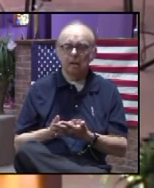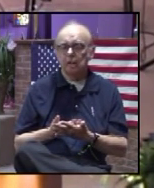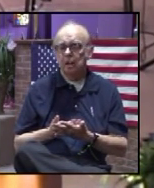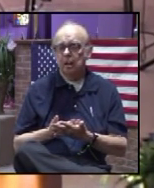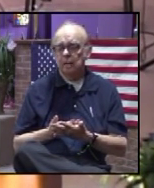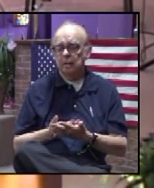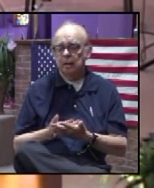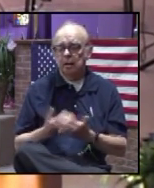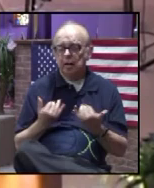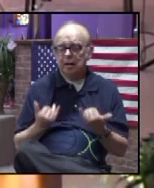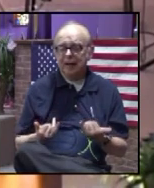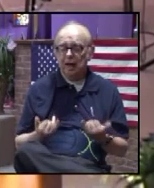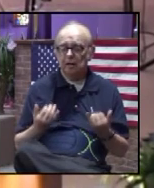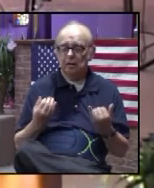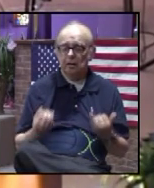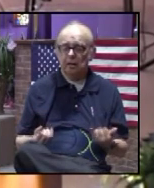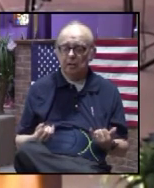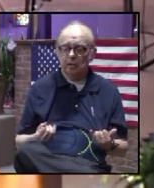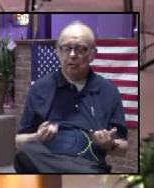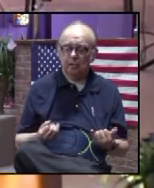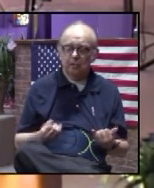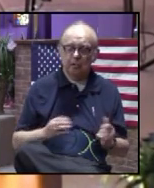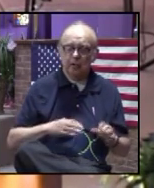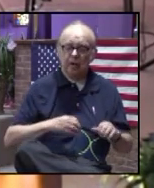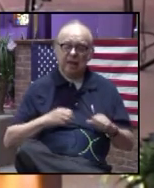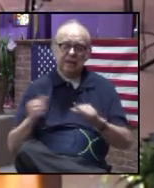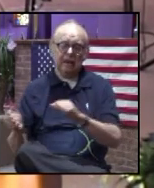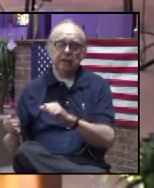And now he's being taken to a cross